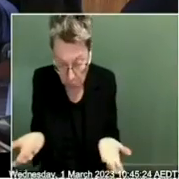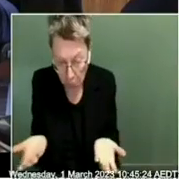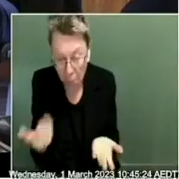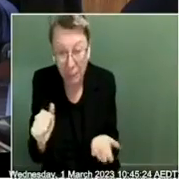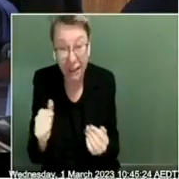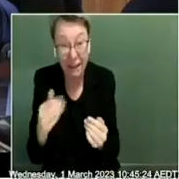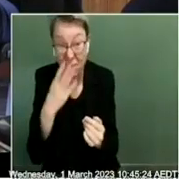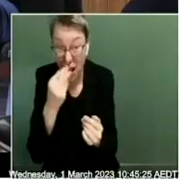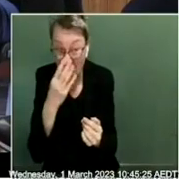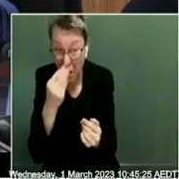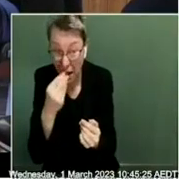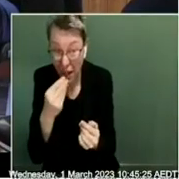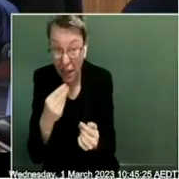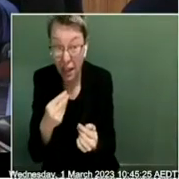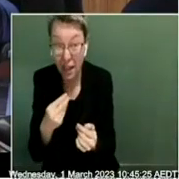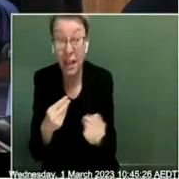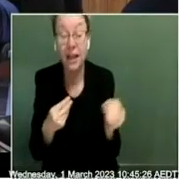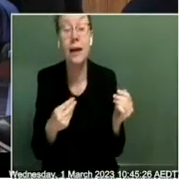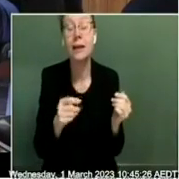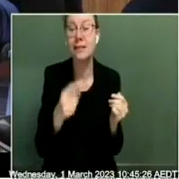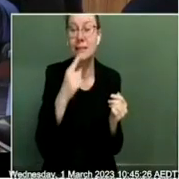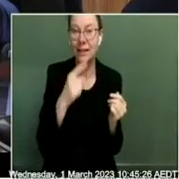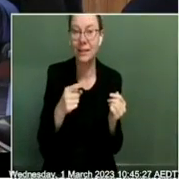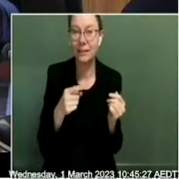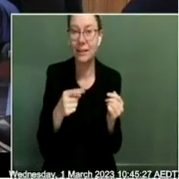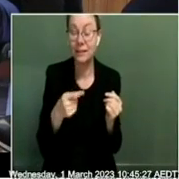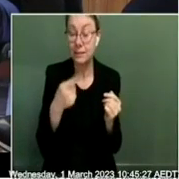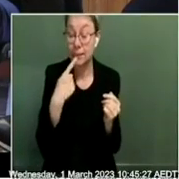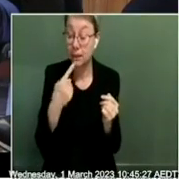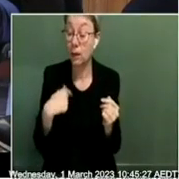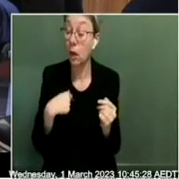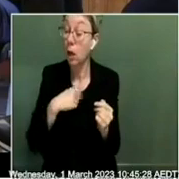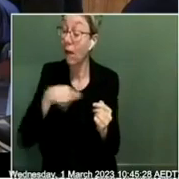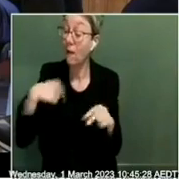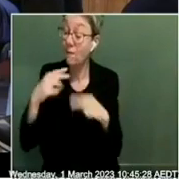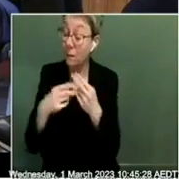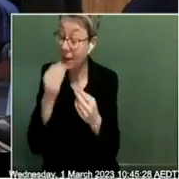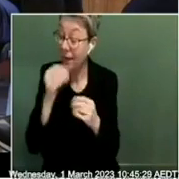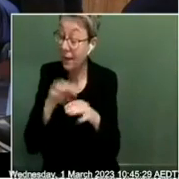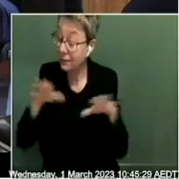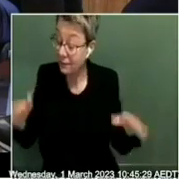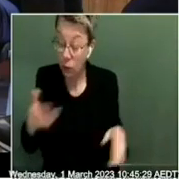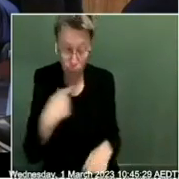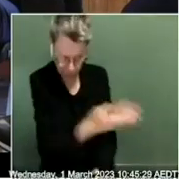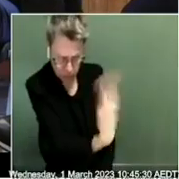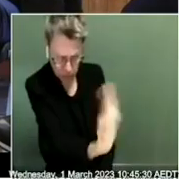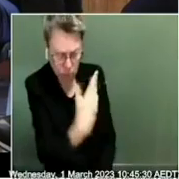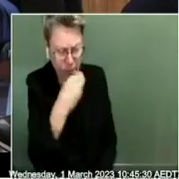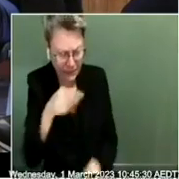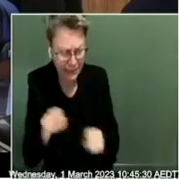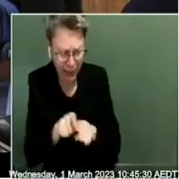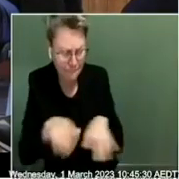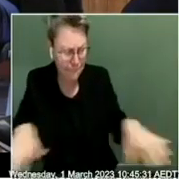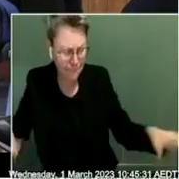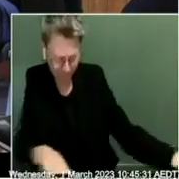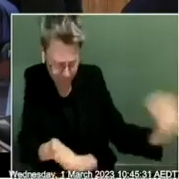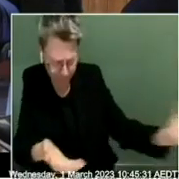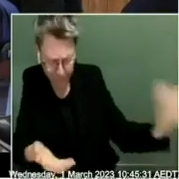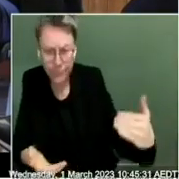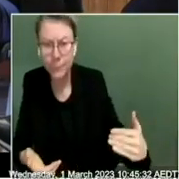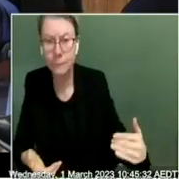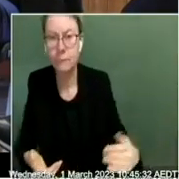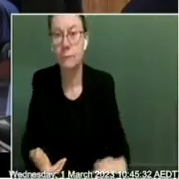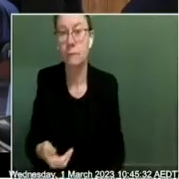eat at the table with them. Mm. Mm. Yeah. They loved her. Yeah. The so I have OCD and can't stop cleaning, and I think I'm